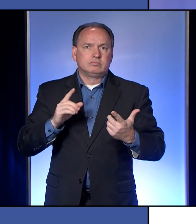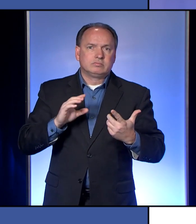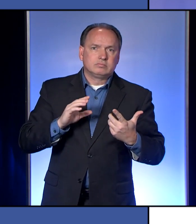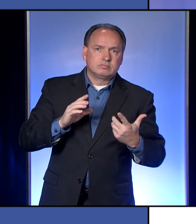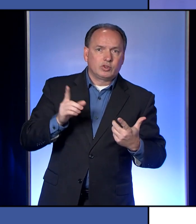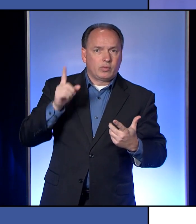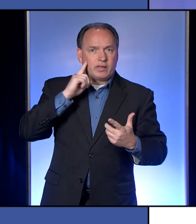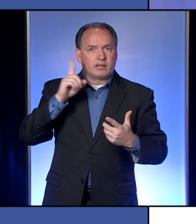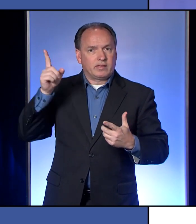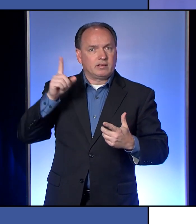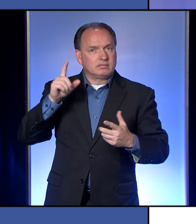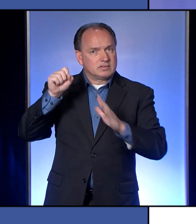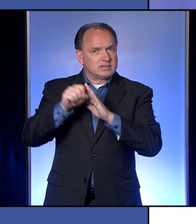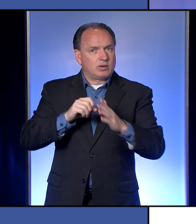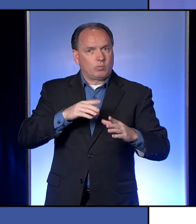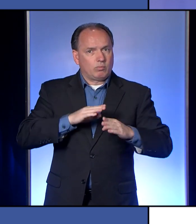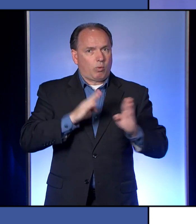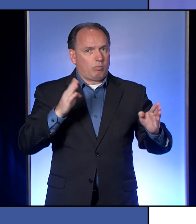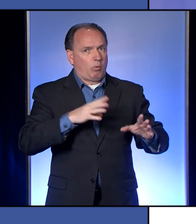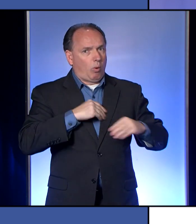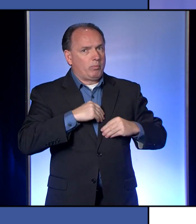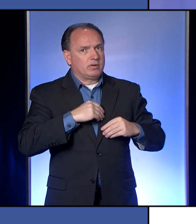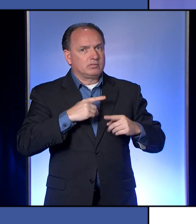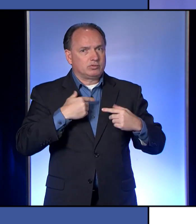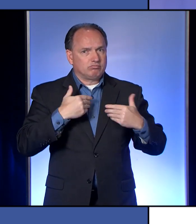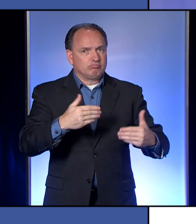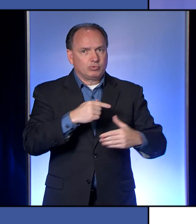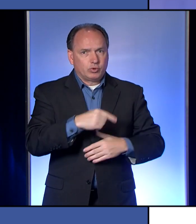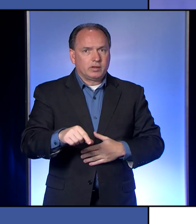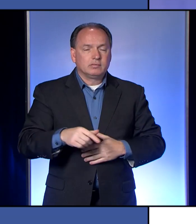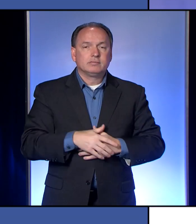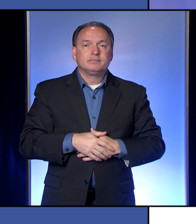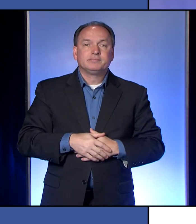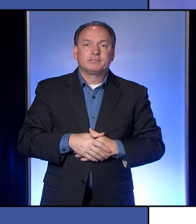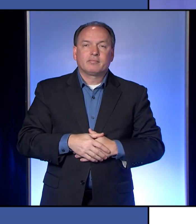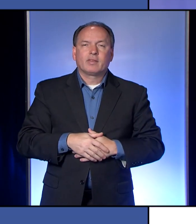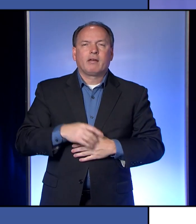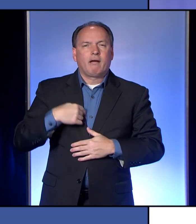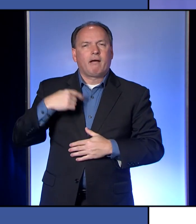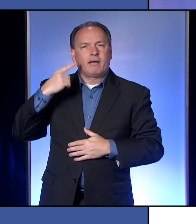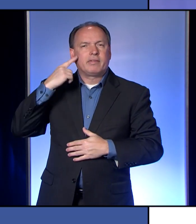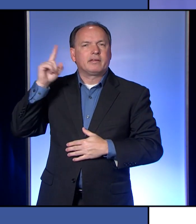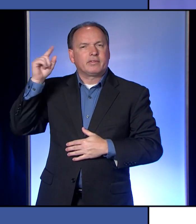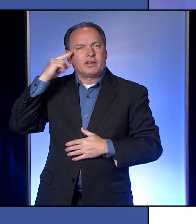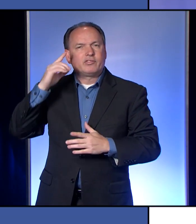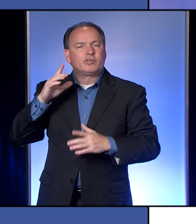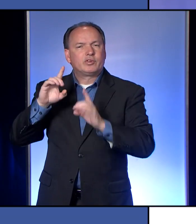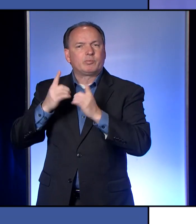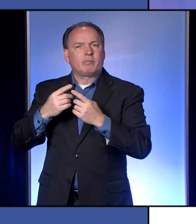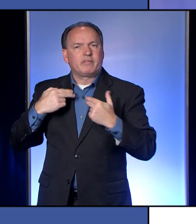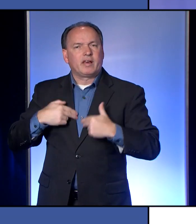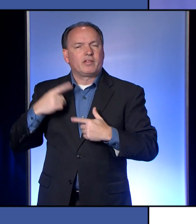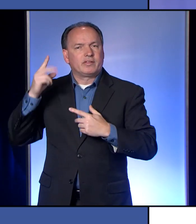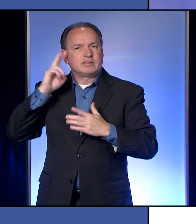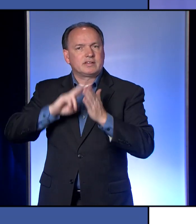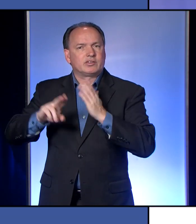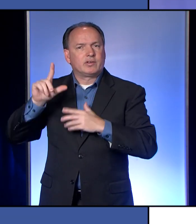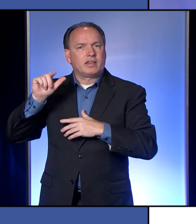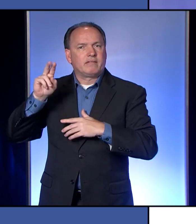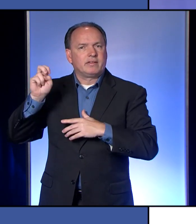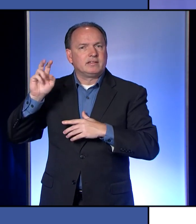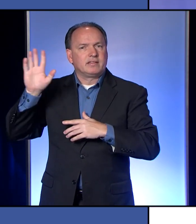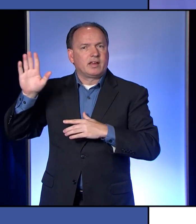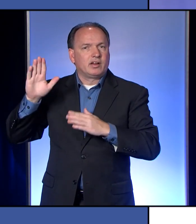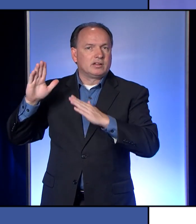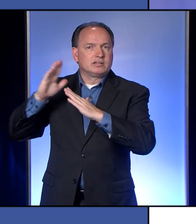they'll be very receptive to having us go green sooner rather than later? I think the governor and the Department of Health, Secretary Levine's